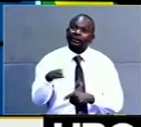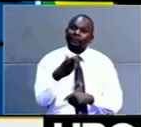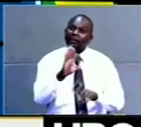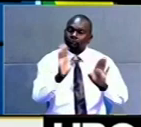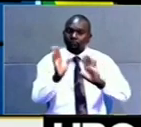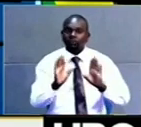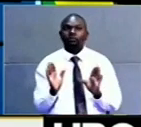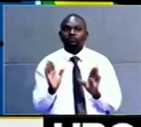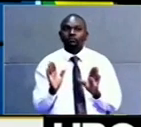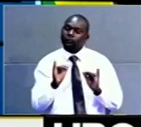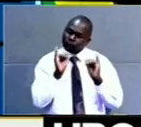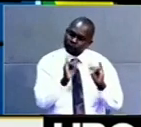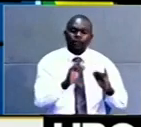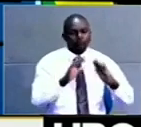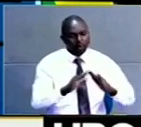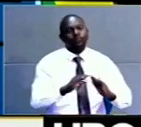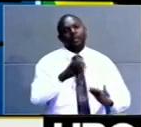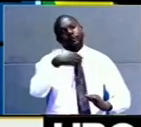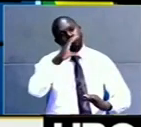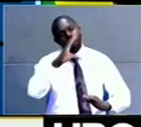Drink there.